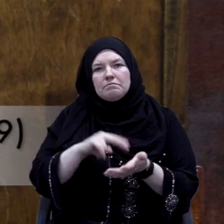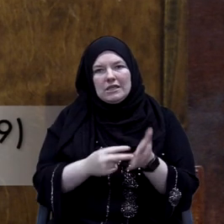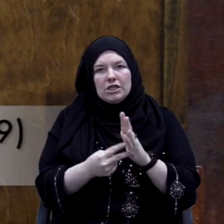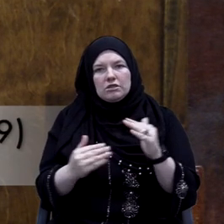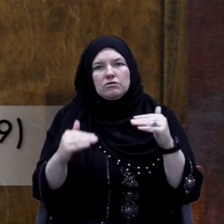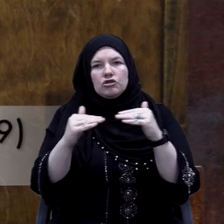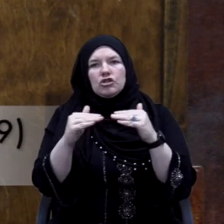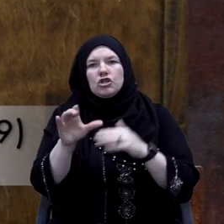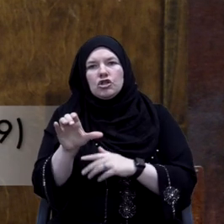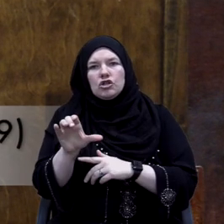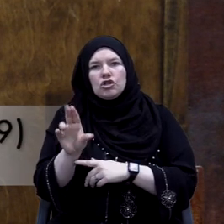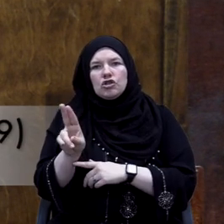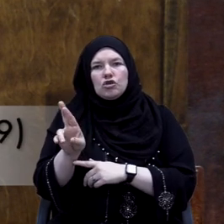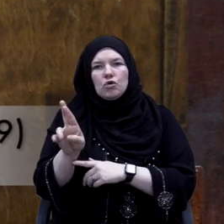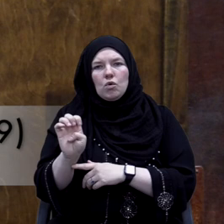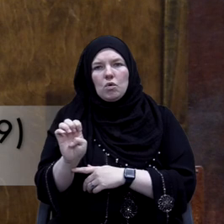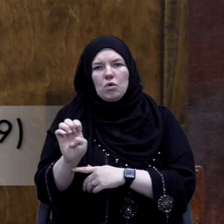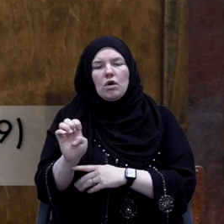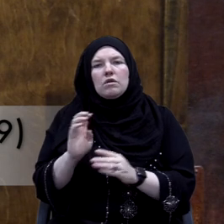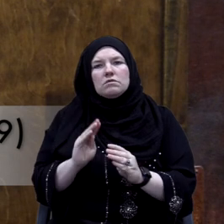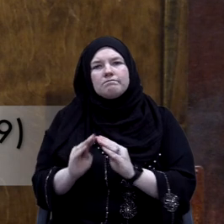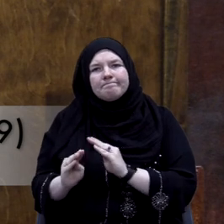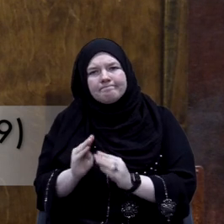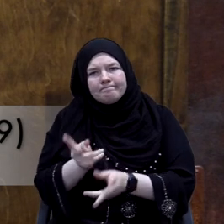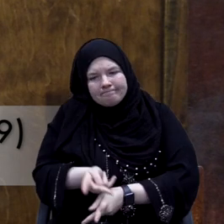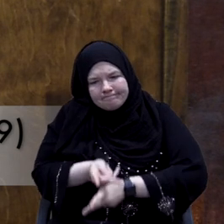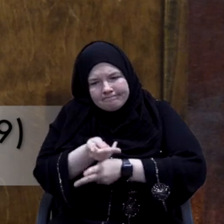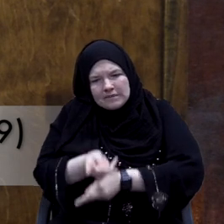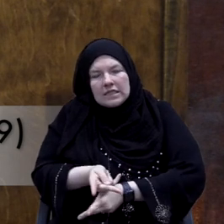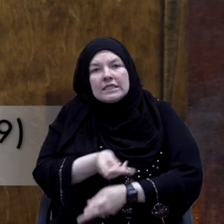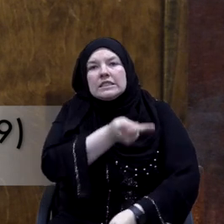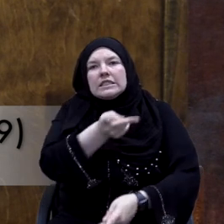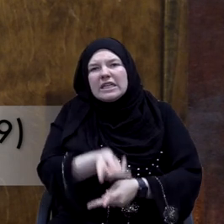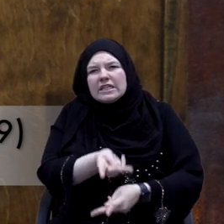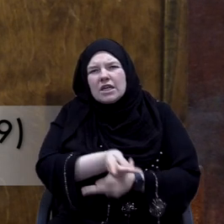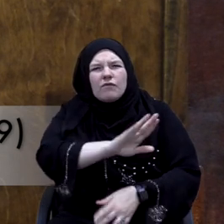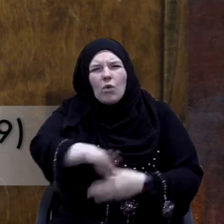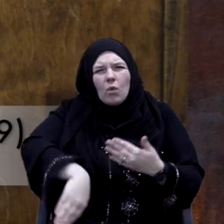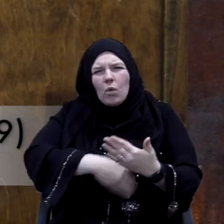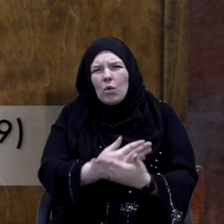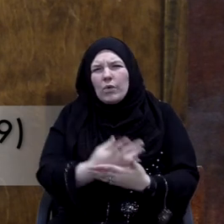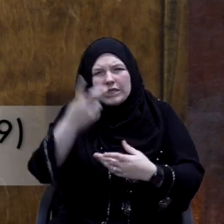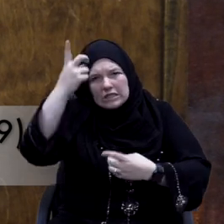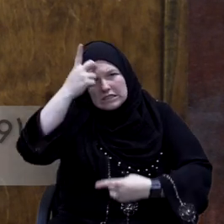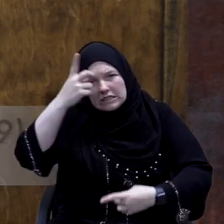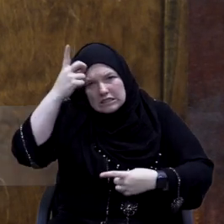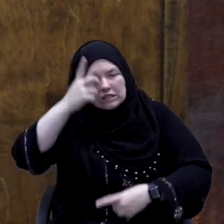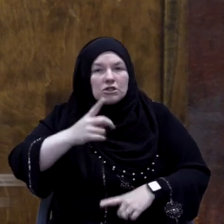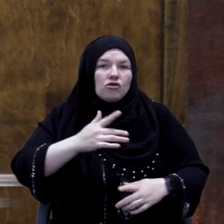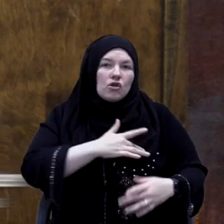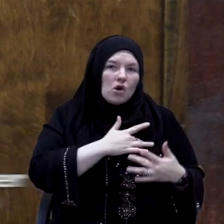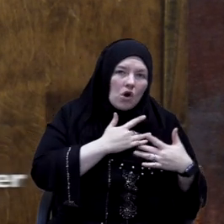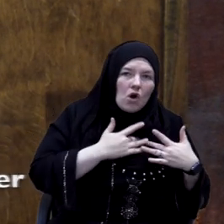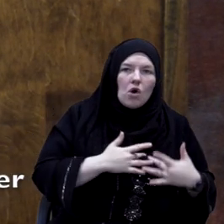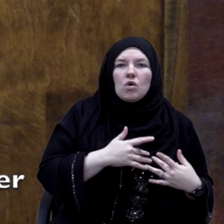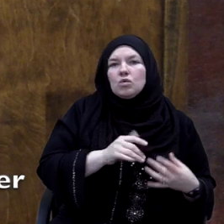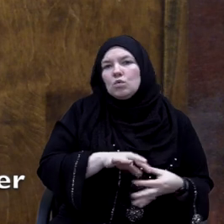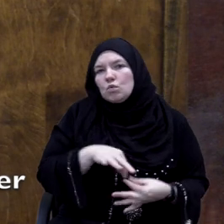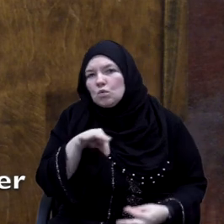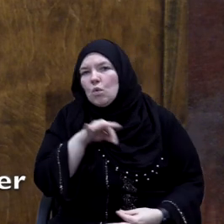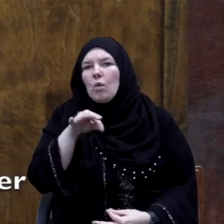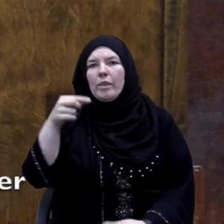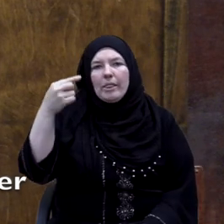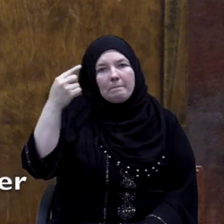Cure means it takes care of all the diseases of the heart, of the soul, of the